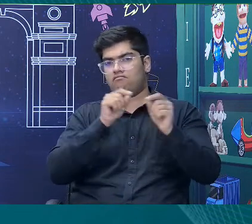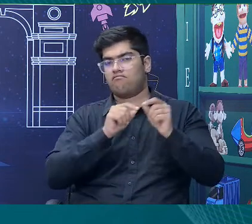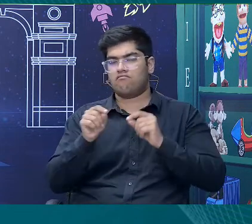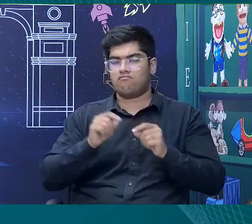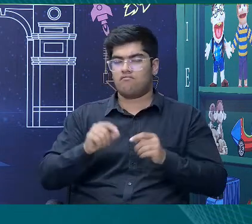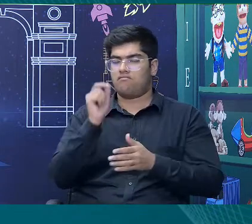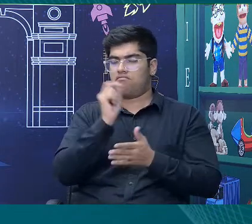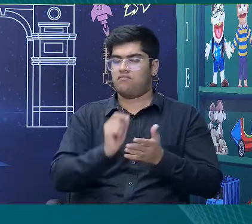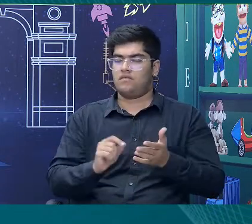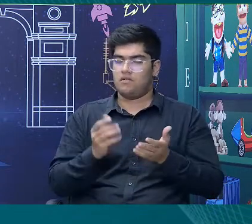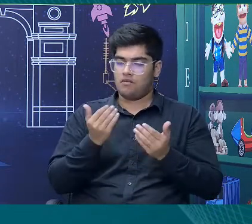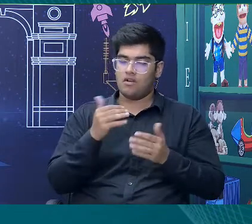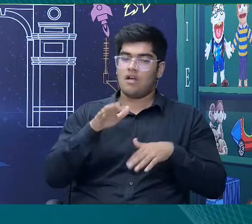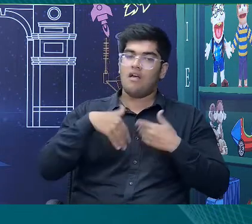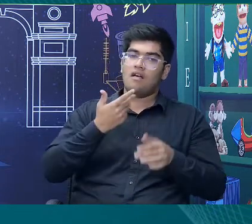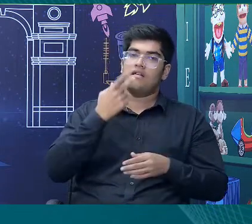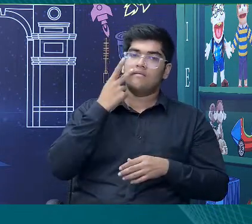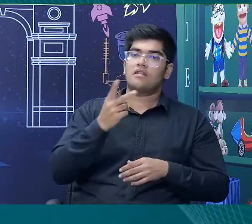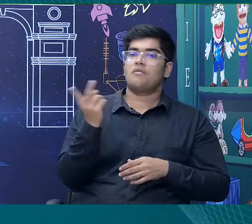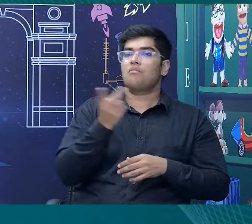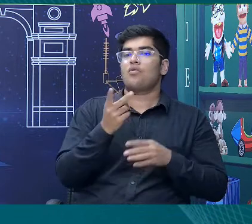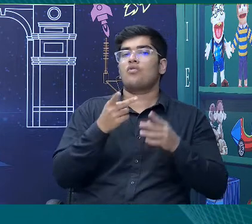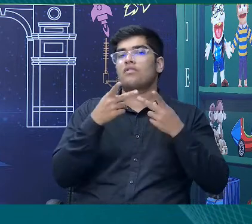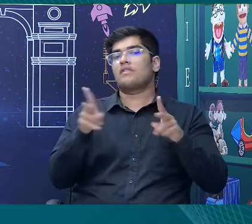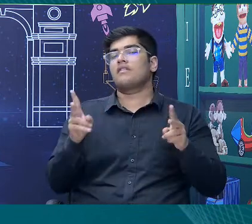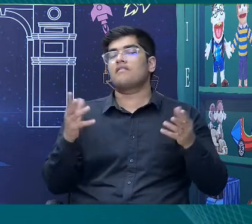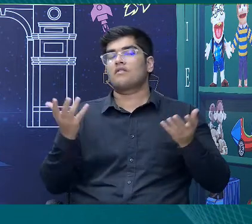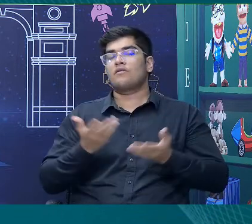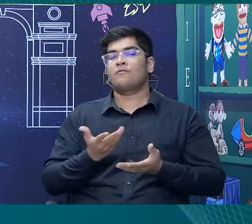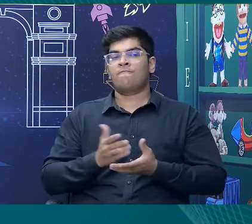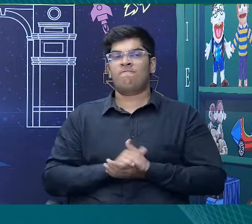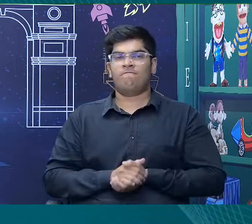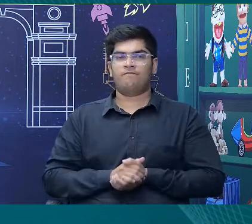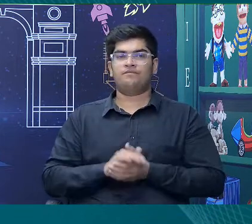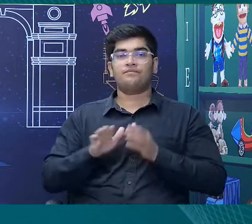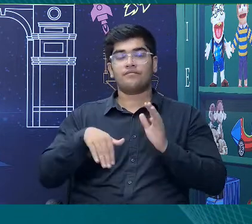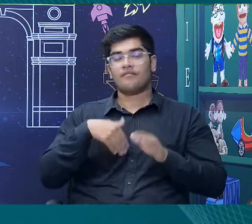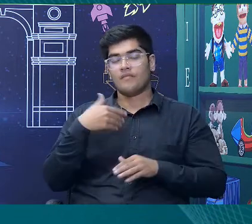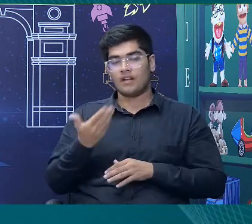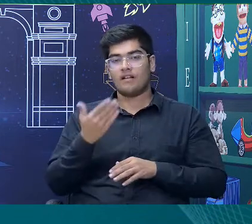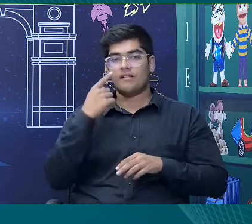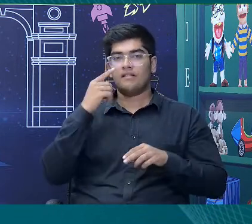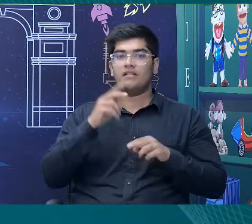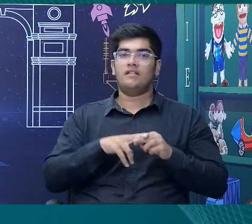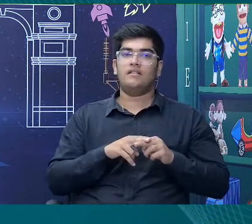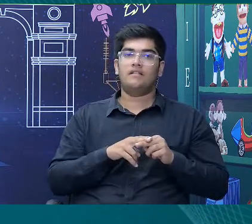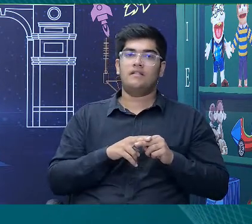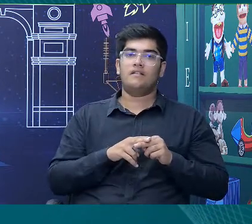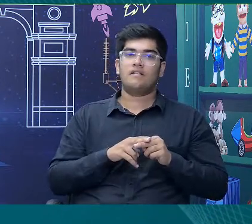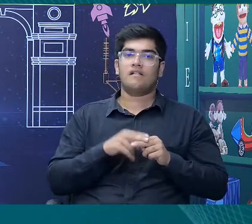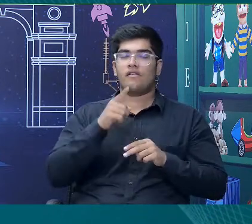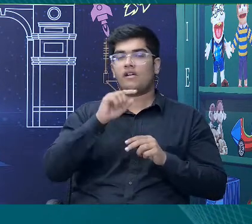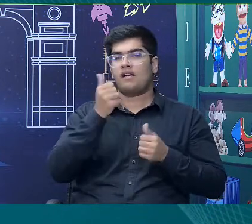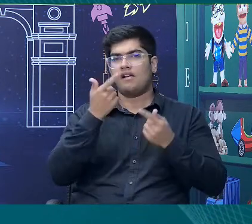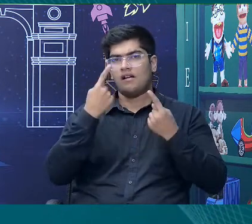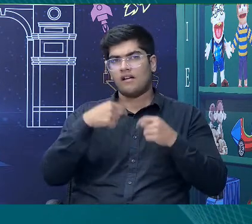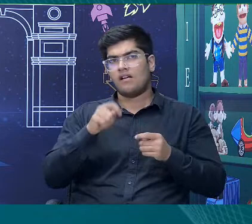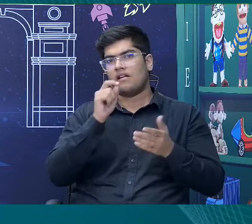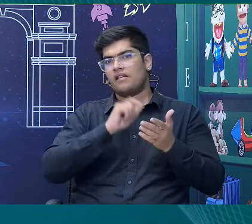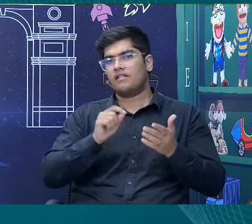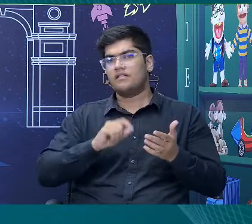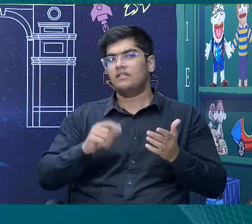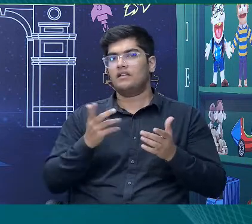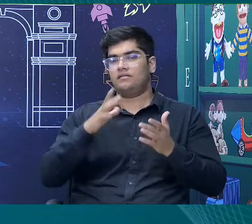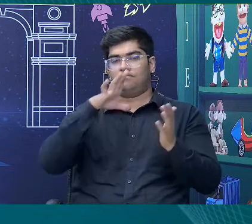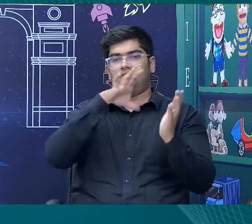then see the differences between these 2 characters. And then if you are able to, you know, if you know, you can try to write it in the form